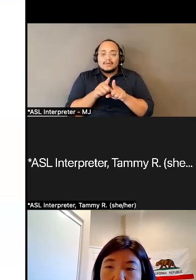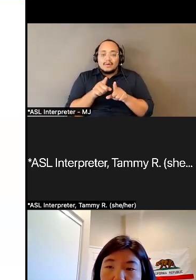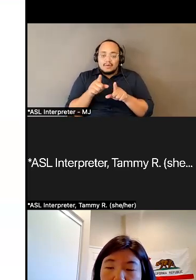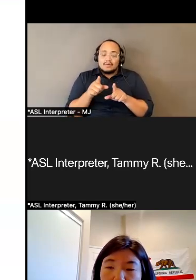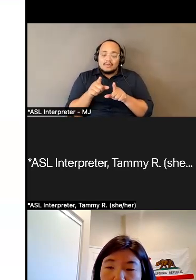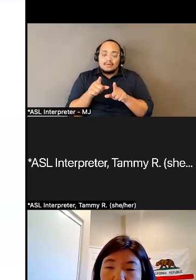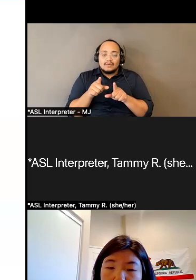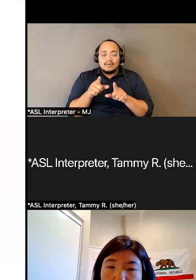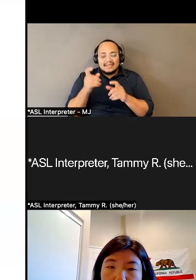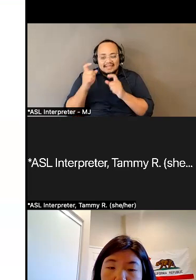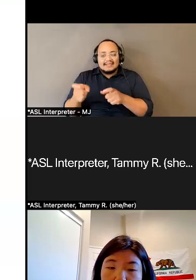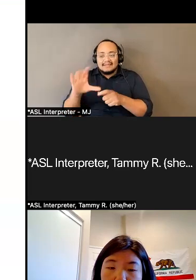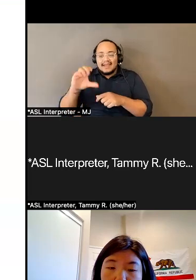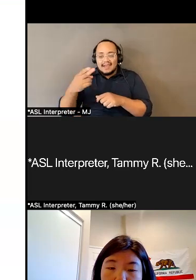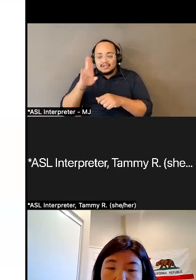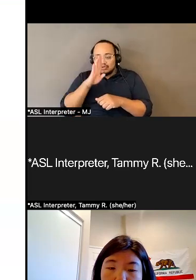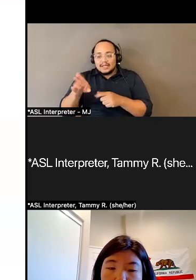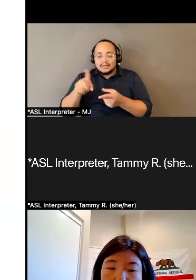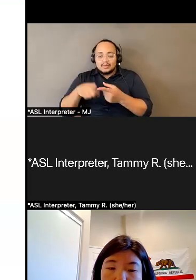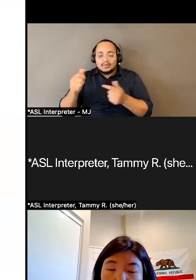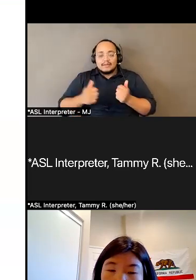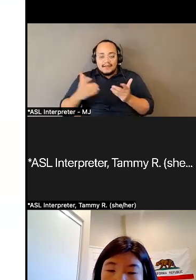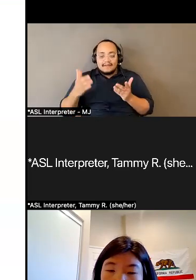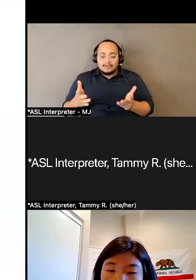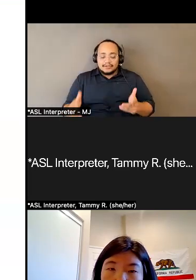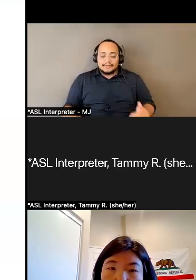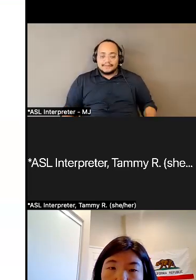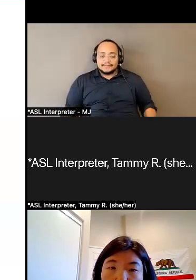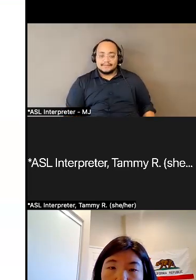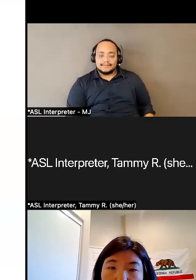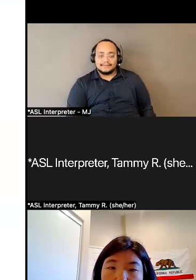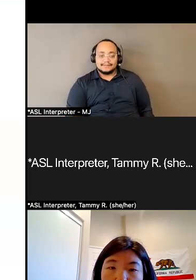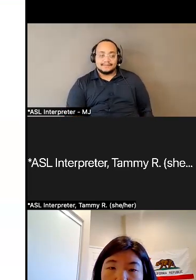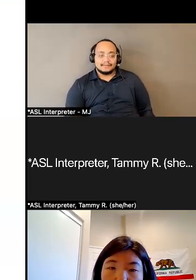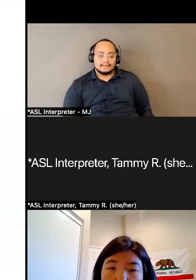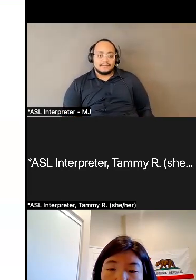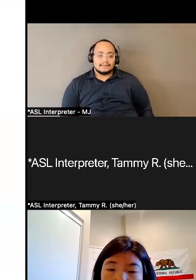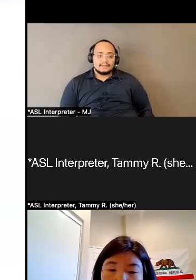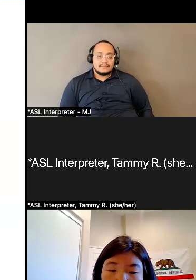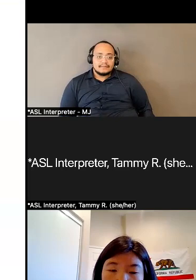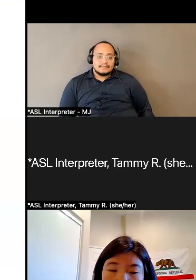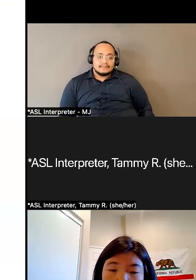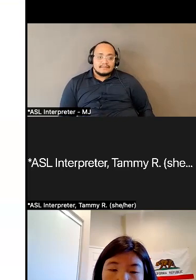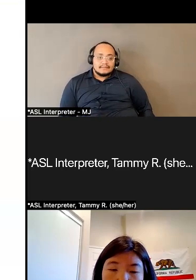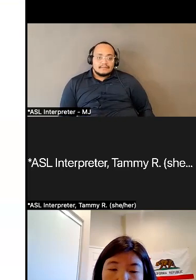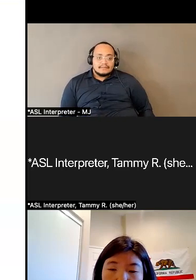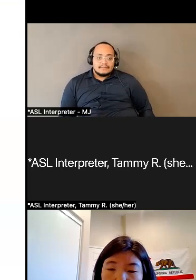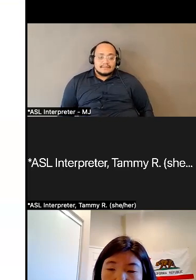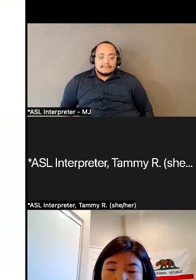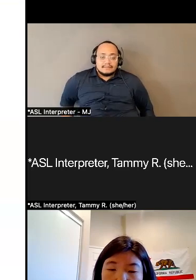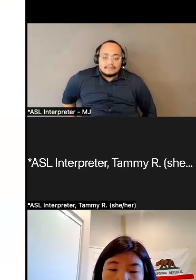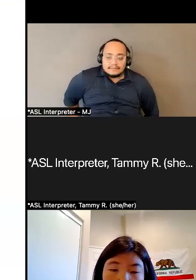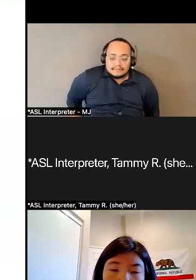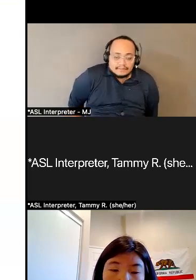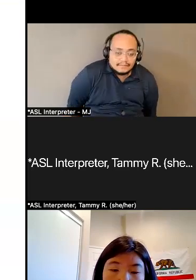directly cash directly to survivors. So this, the data we're going to highlight in this presentation was